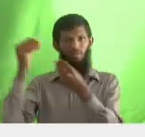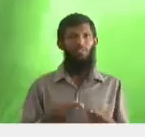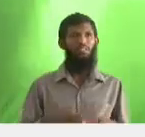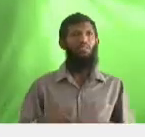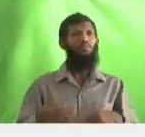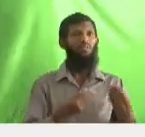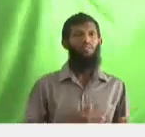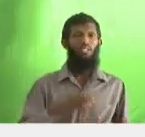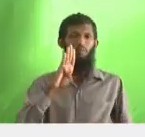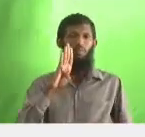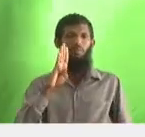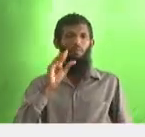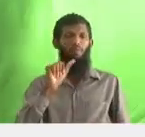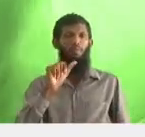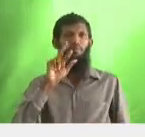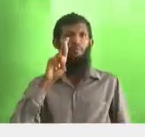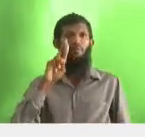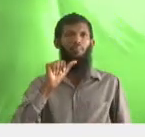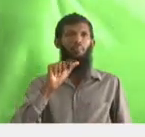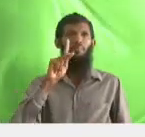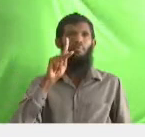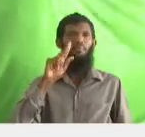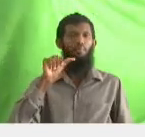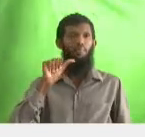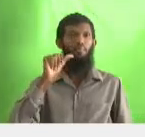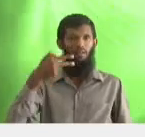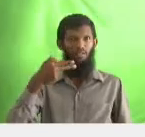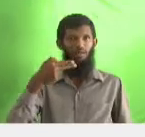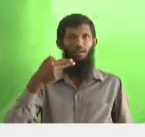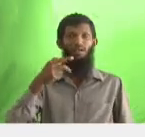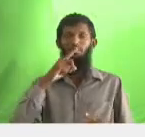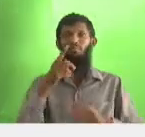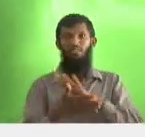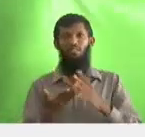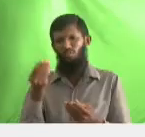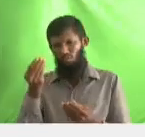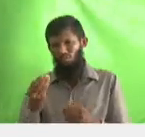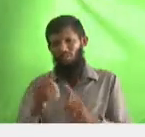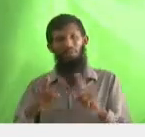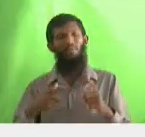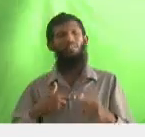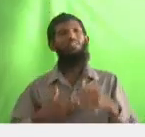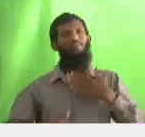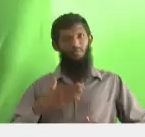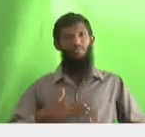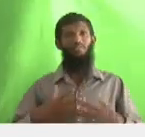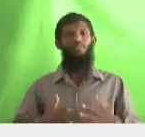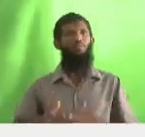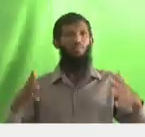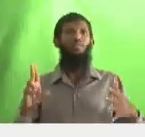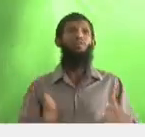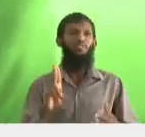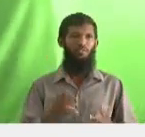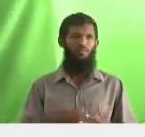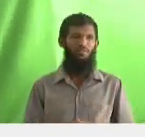will perhaps be able to achieve much more with a little than what others might be able to achieve with a